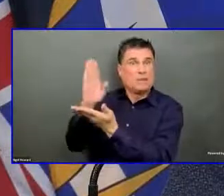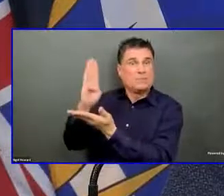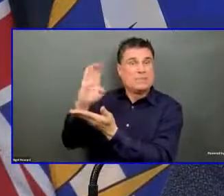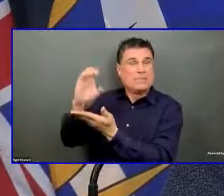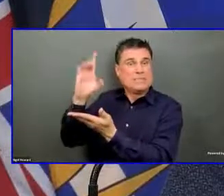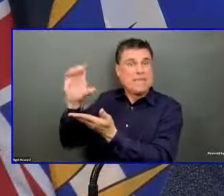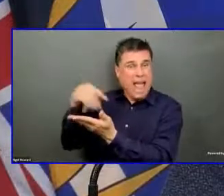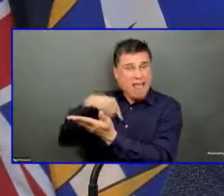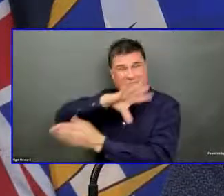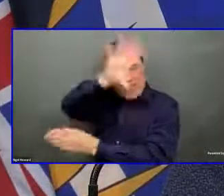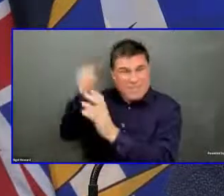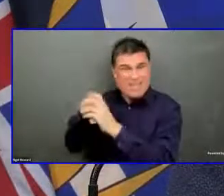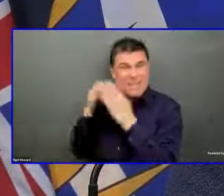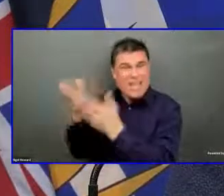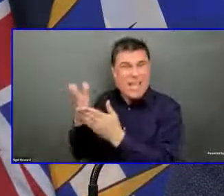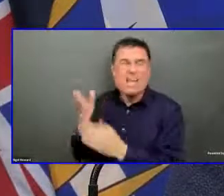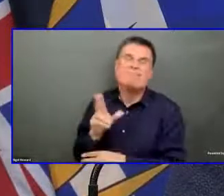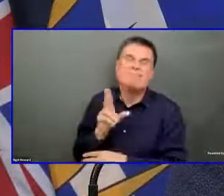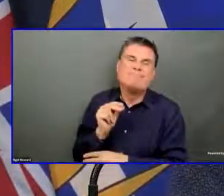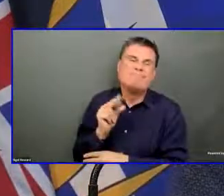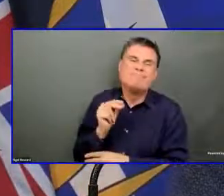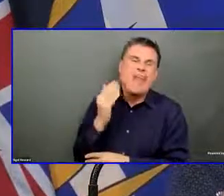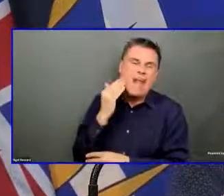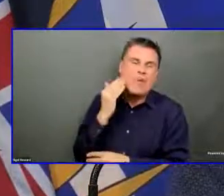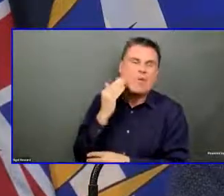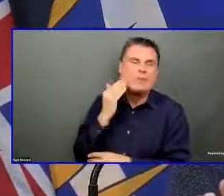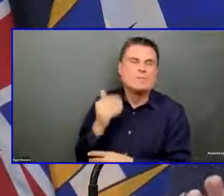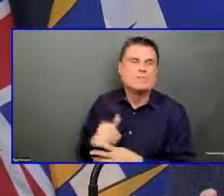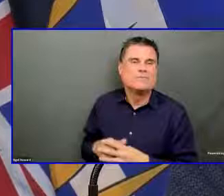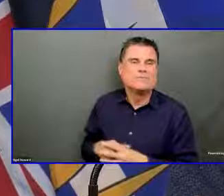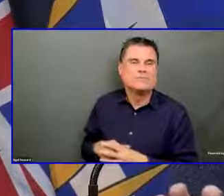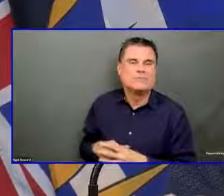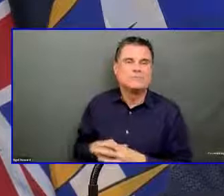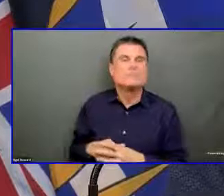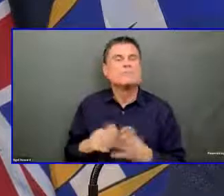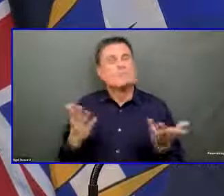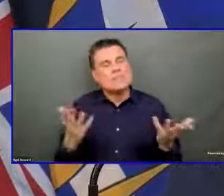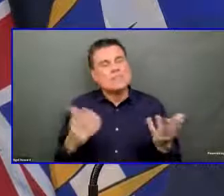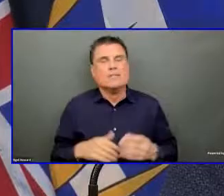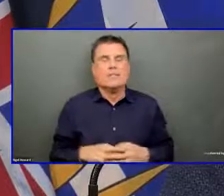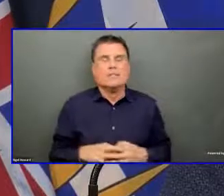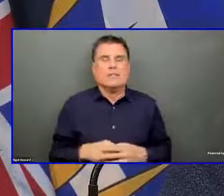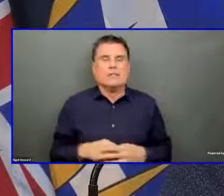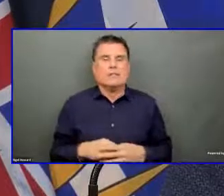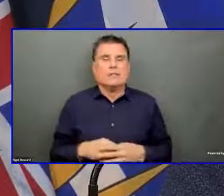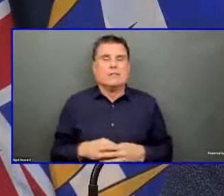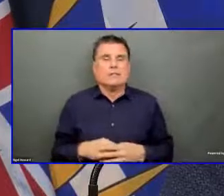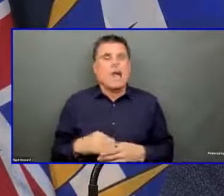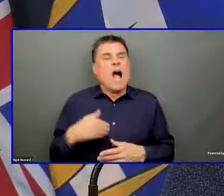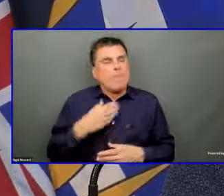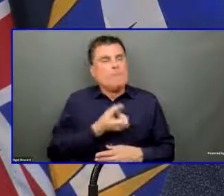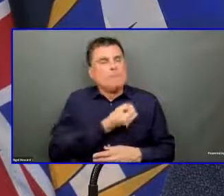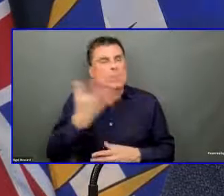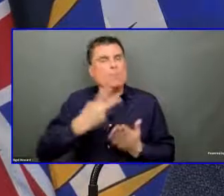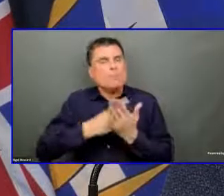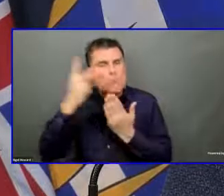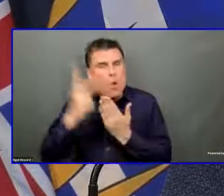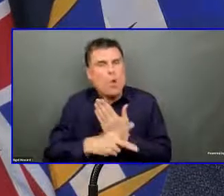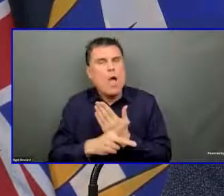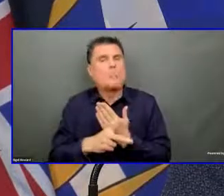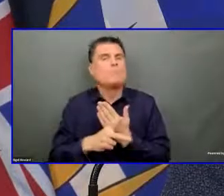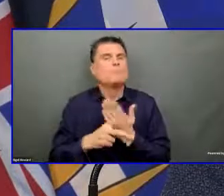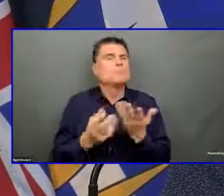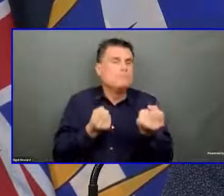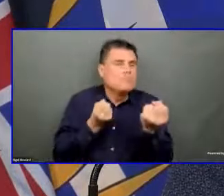affected. We do have a number of programs that are set up to support people, and I know there's several hundred people that are involved